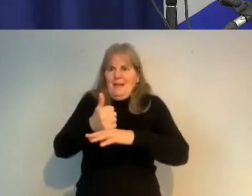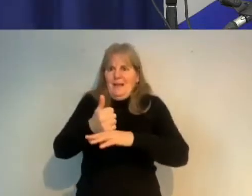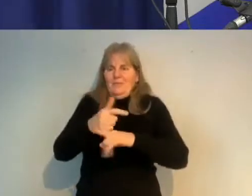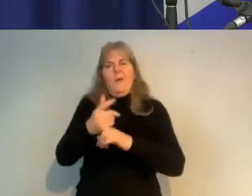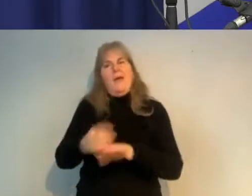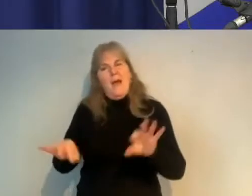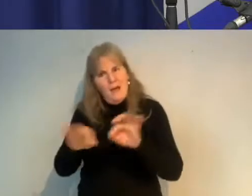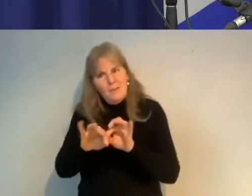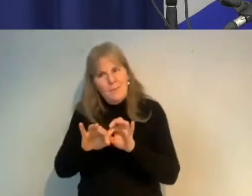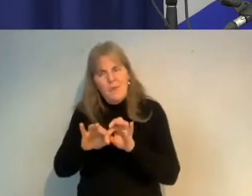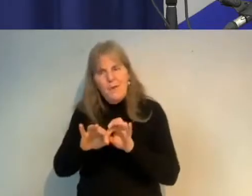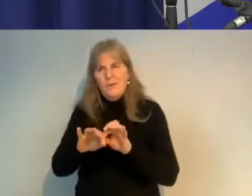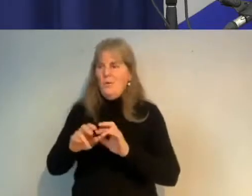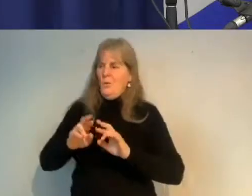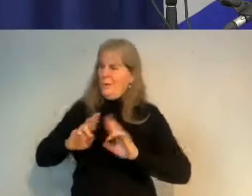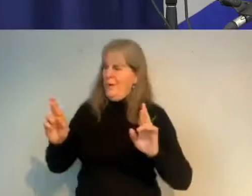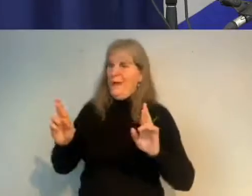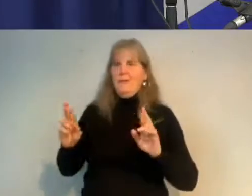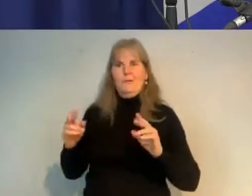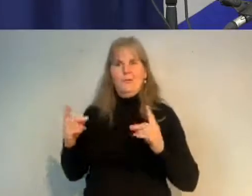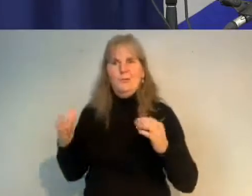facing.